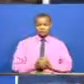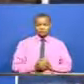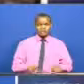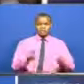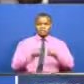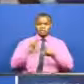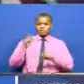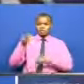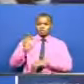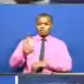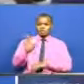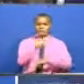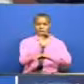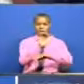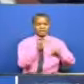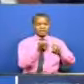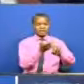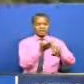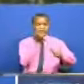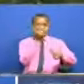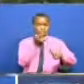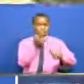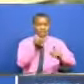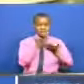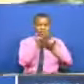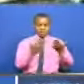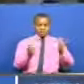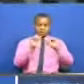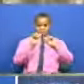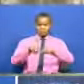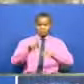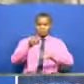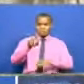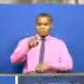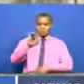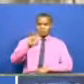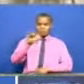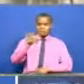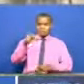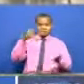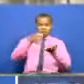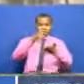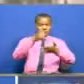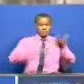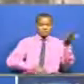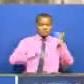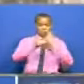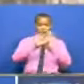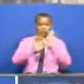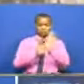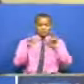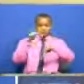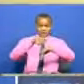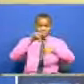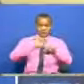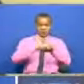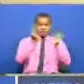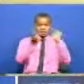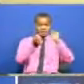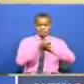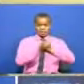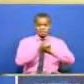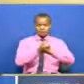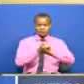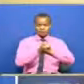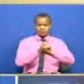state urged for the fast tracking of pending issues in the peace accord, key among them the reconstitution of the Transitional Legislative